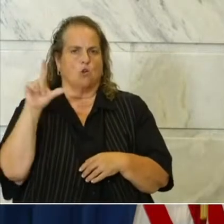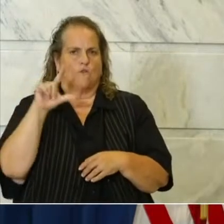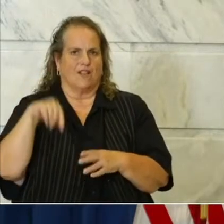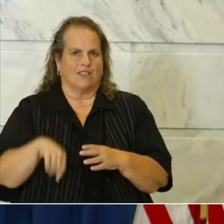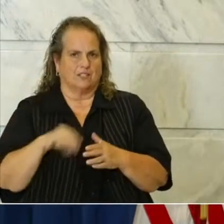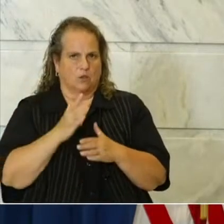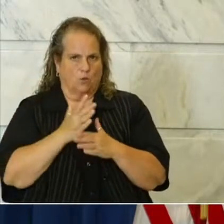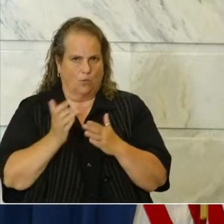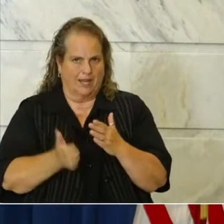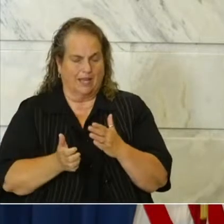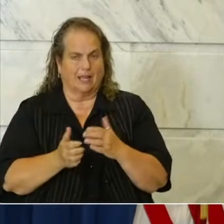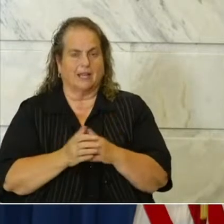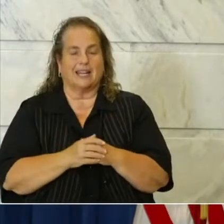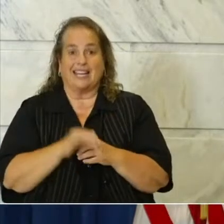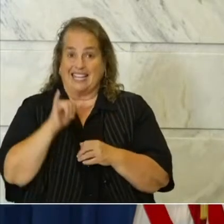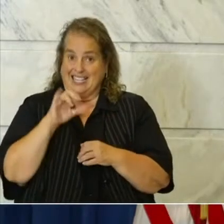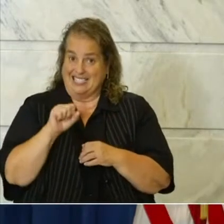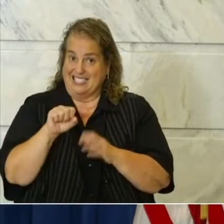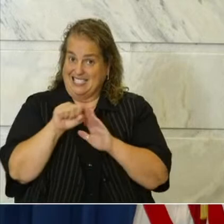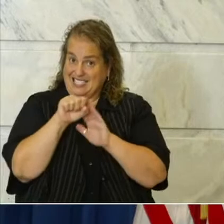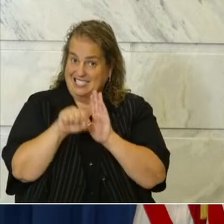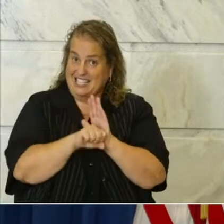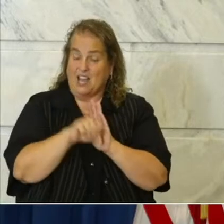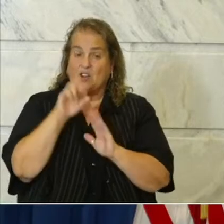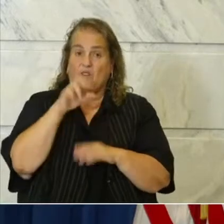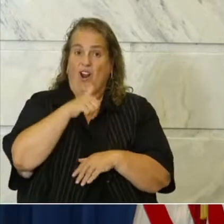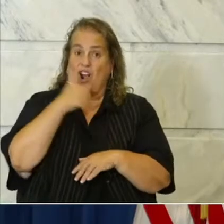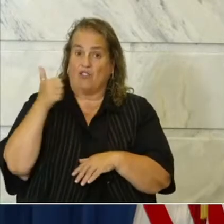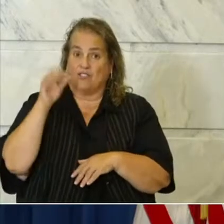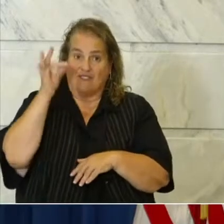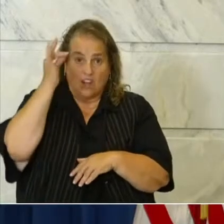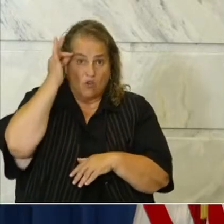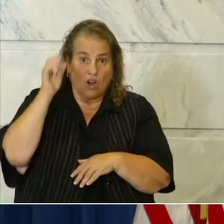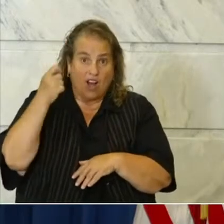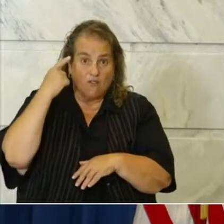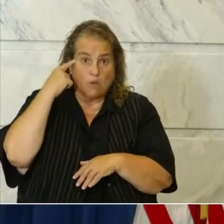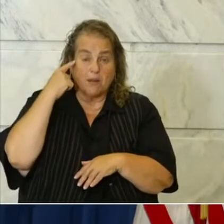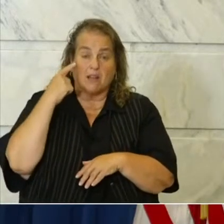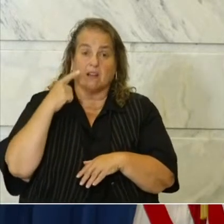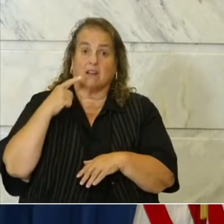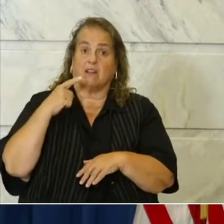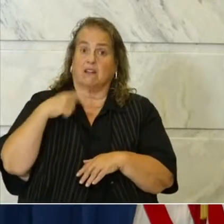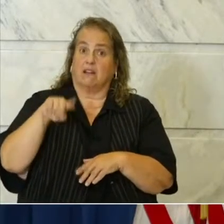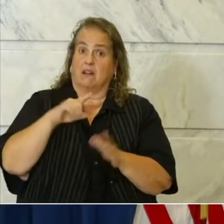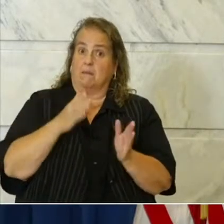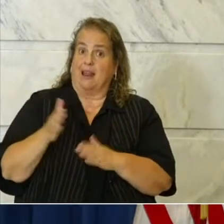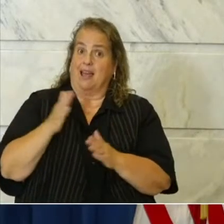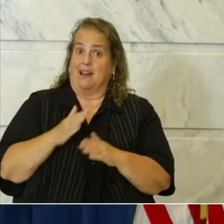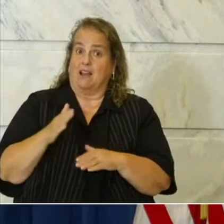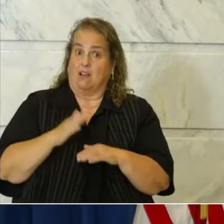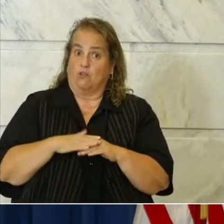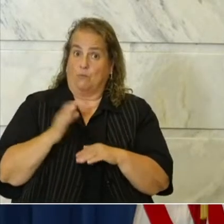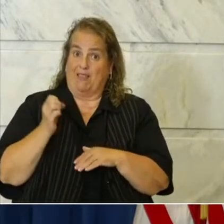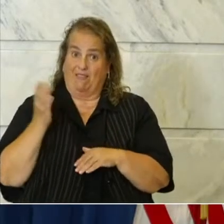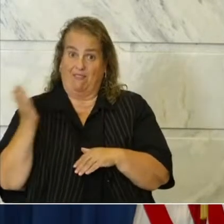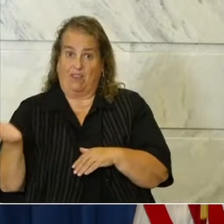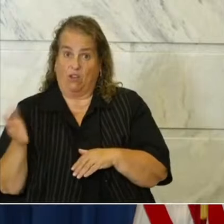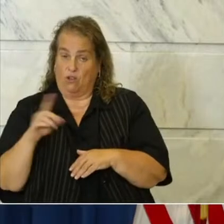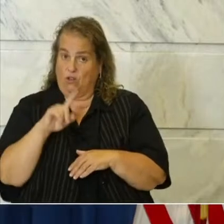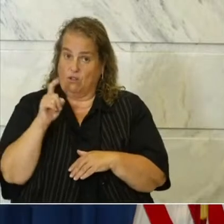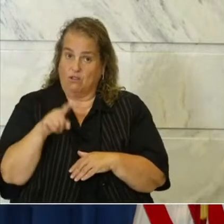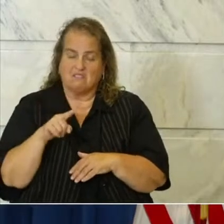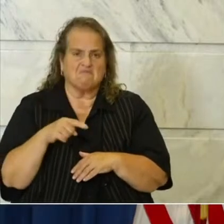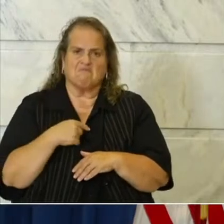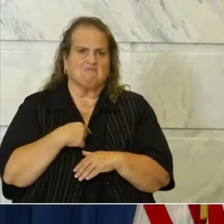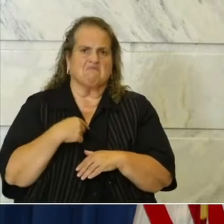weekend. Is the state or others or the federal government planning on being there? I